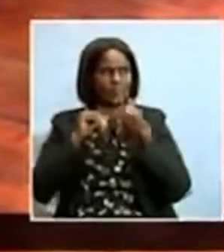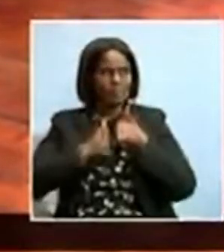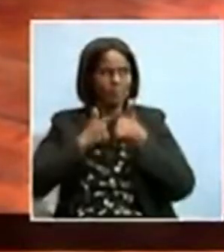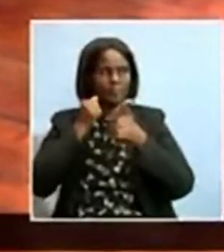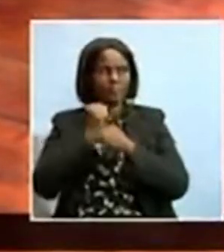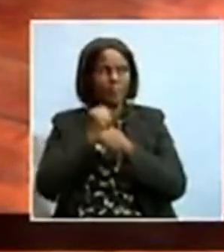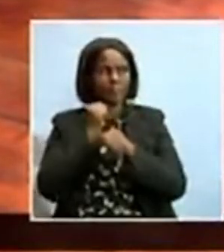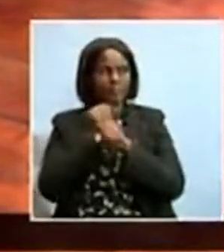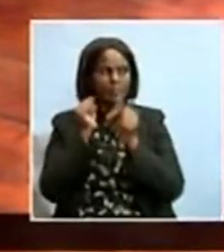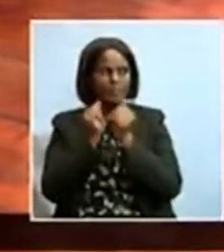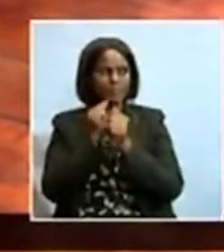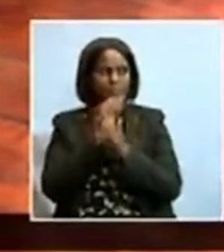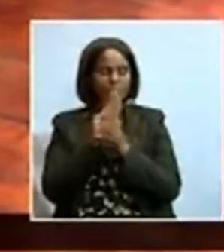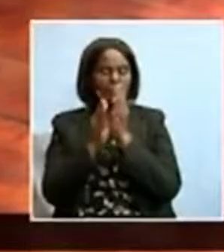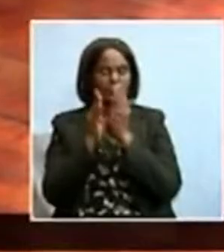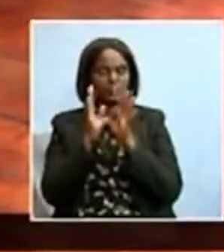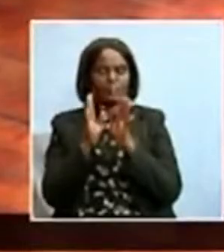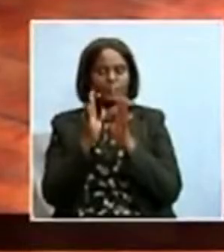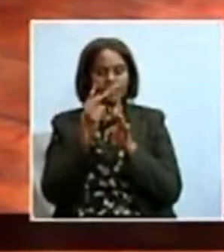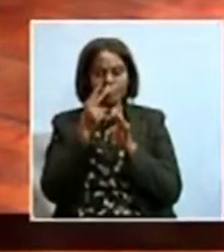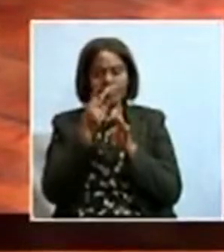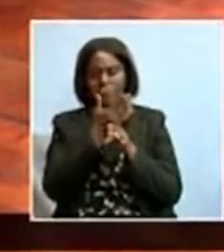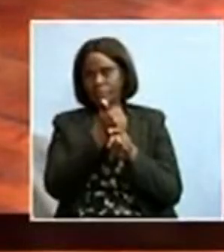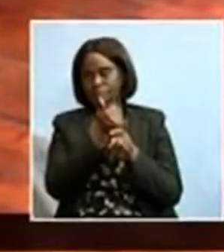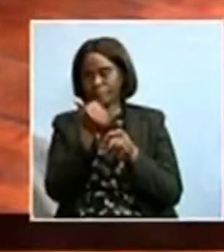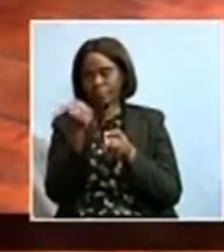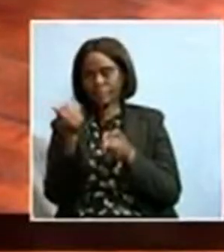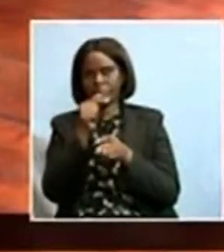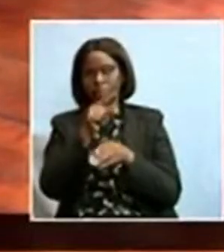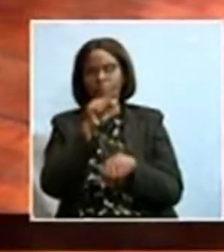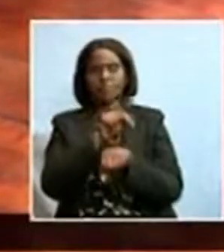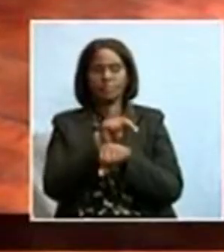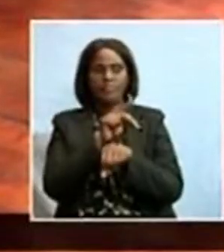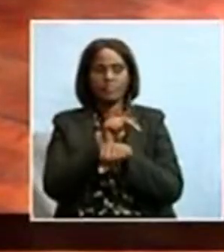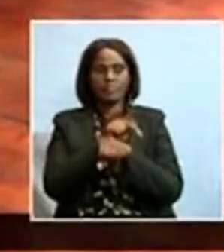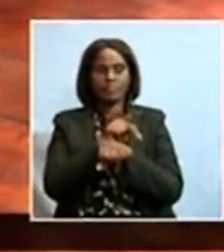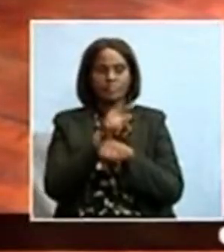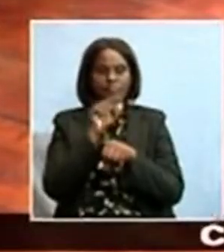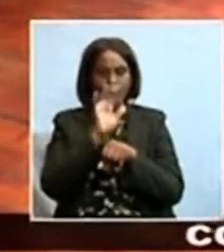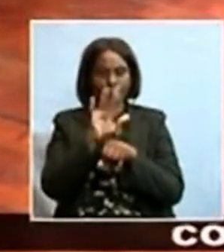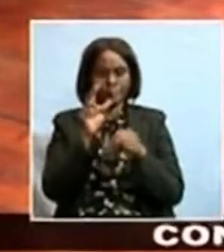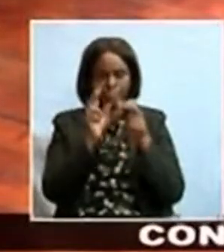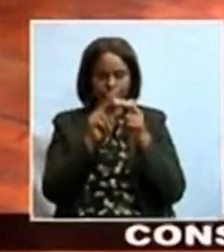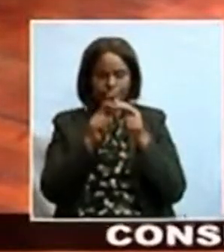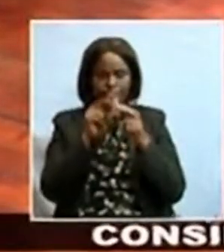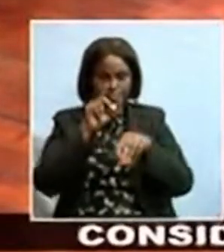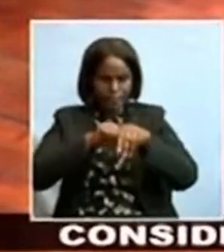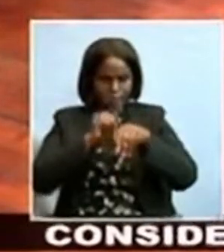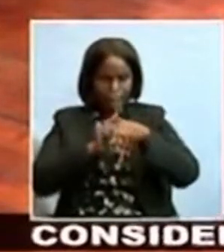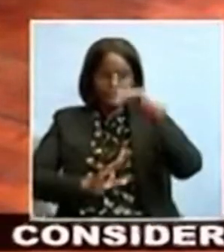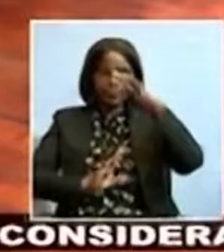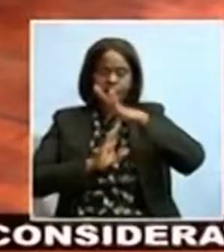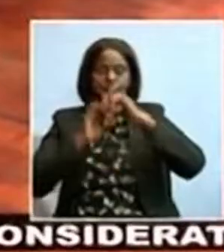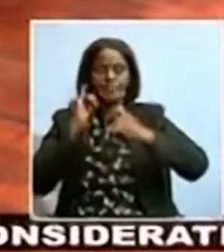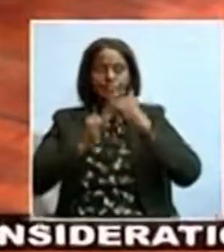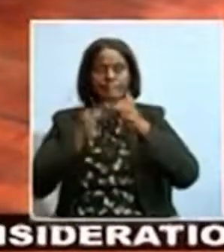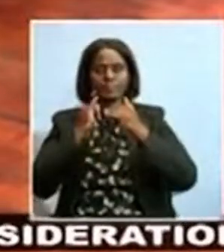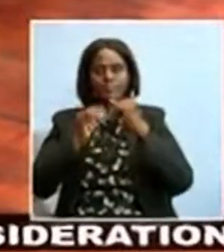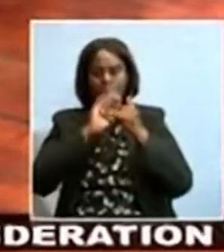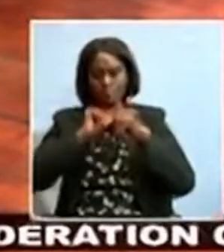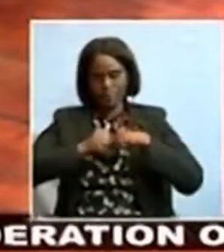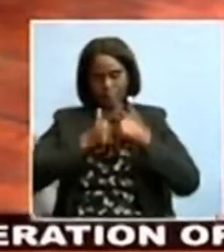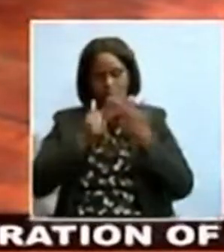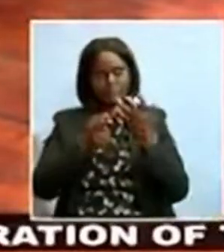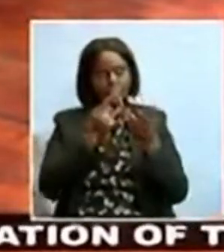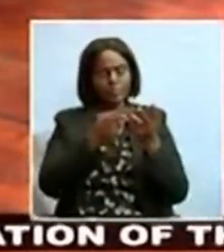contracts to see those projects whose contract period has expired. So we took stock